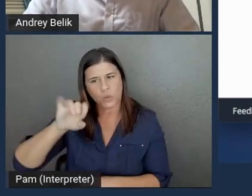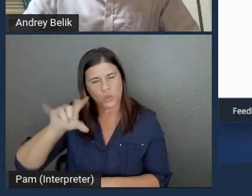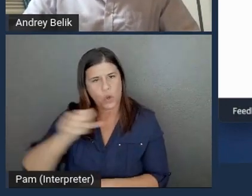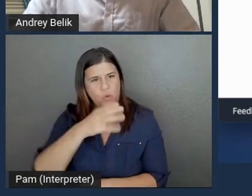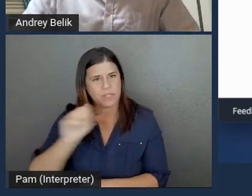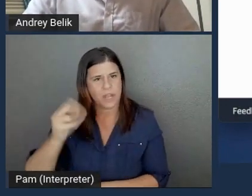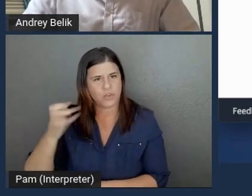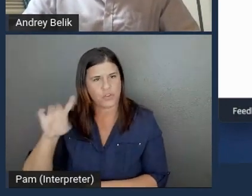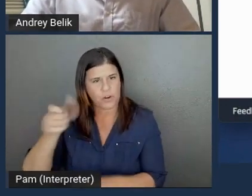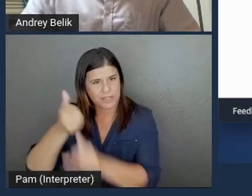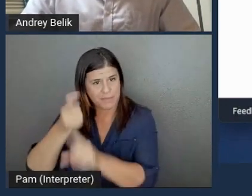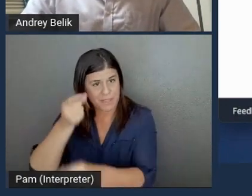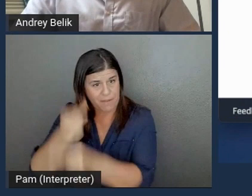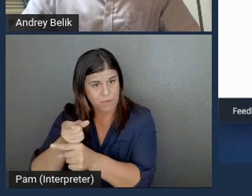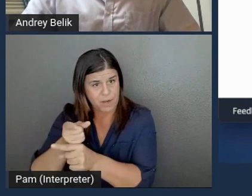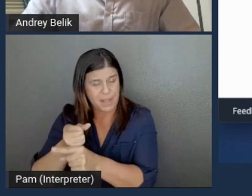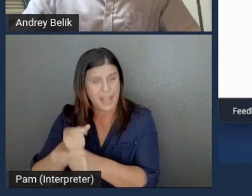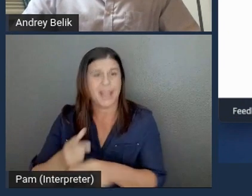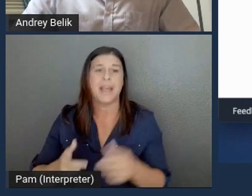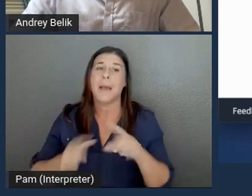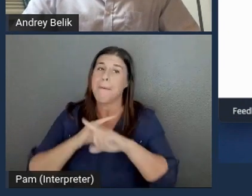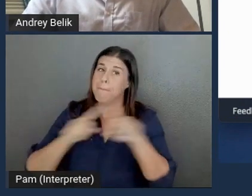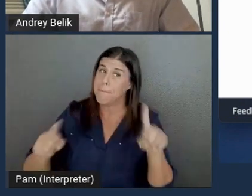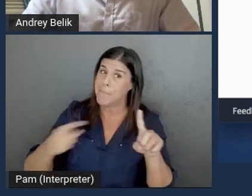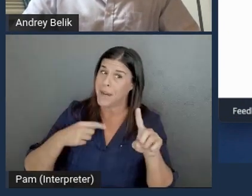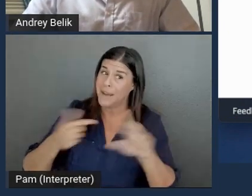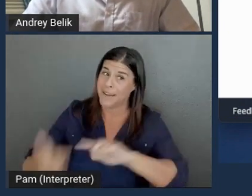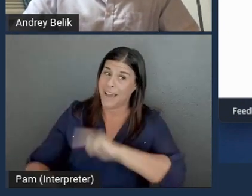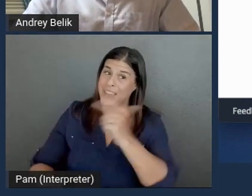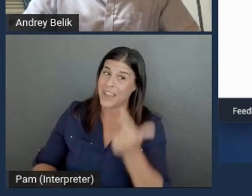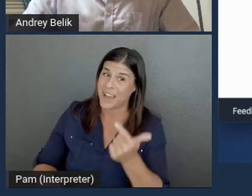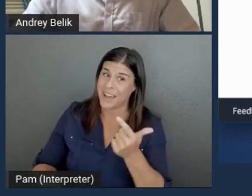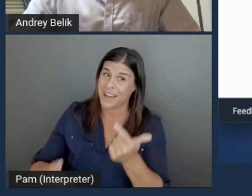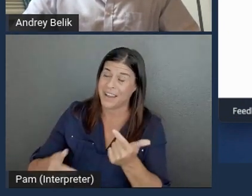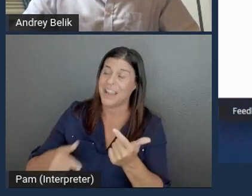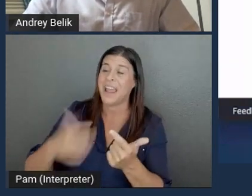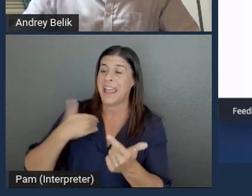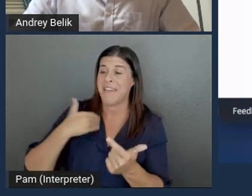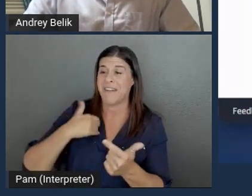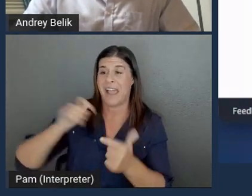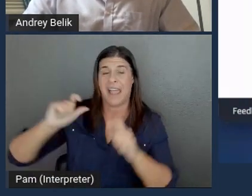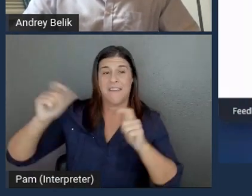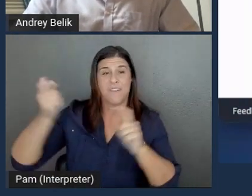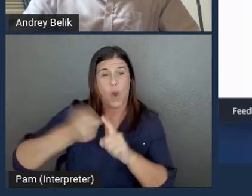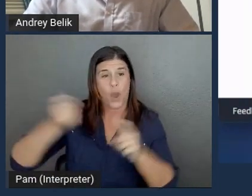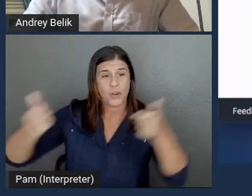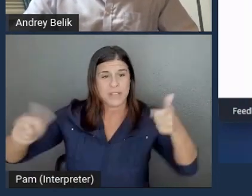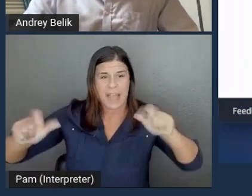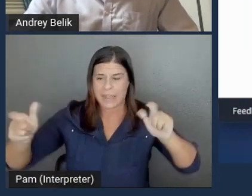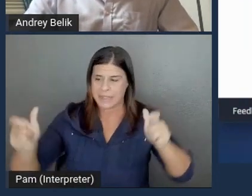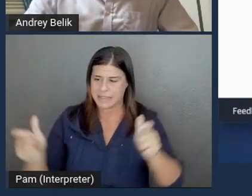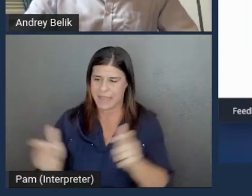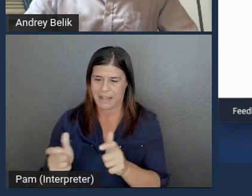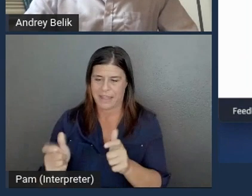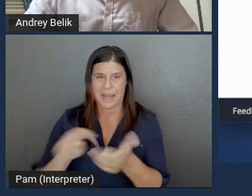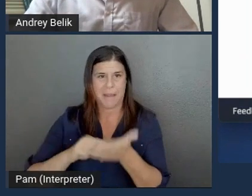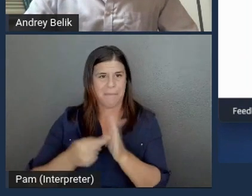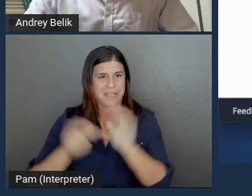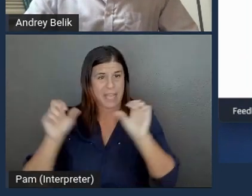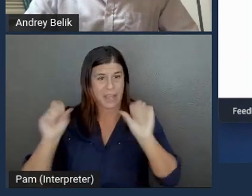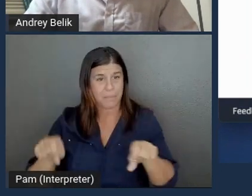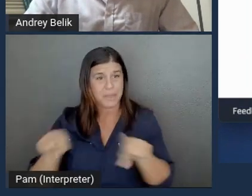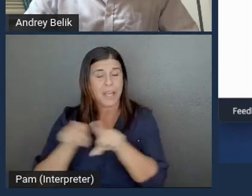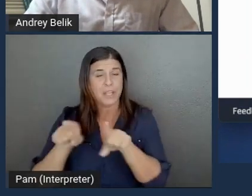themselves. Right. But on the flip side, if I have auto scaling and now I can scale in, that means I could potentially